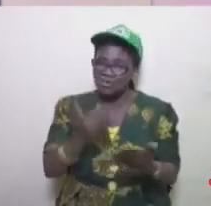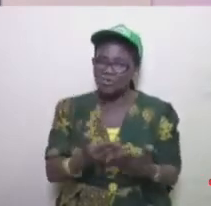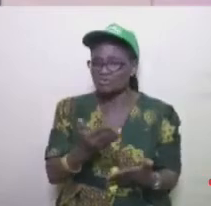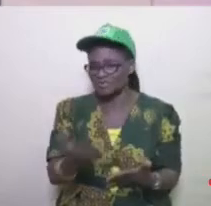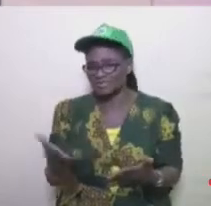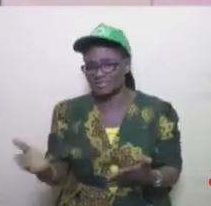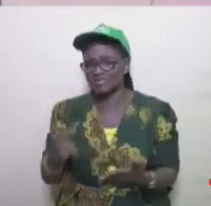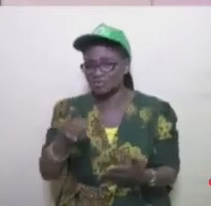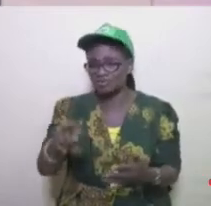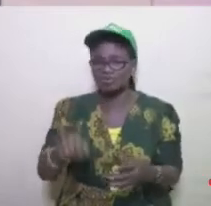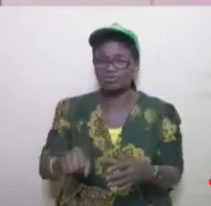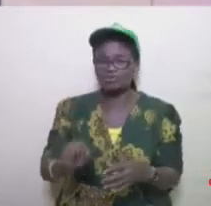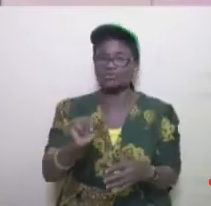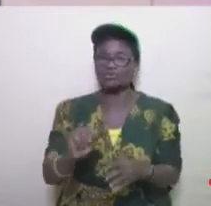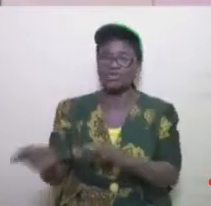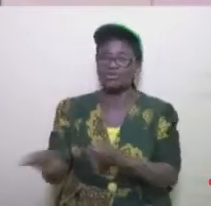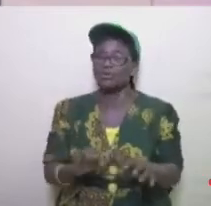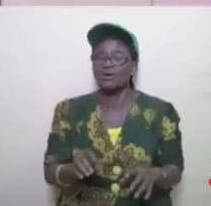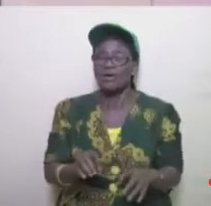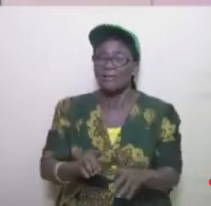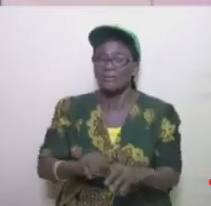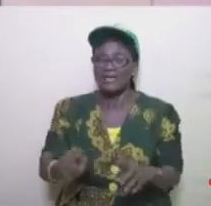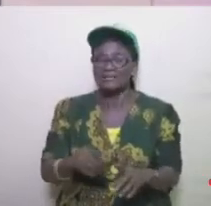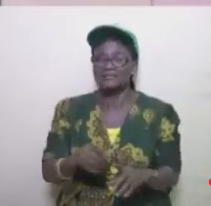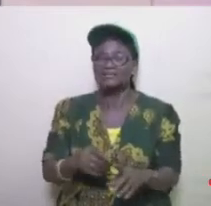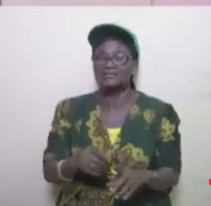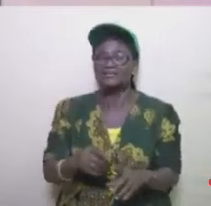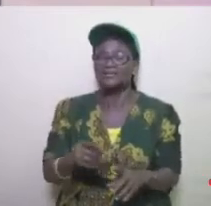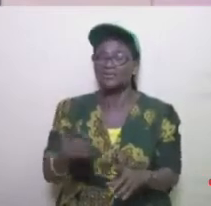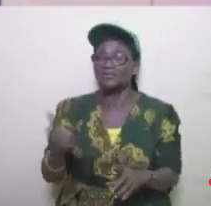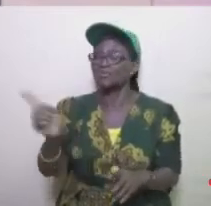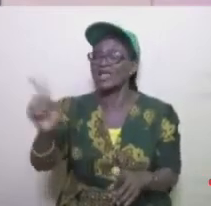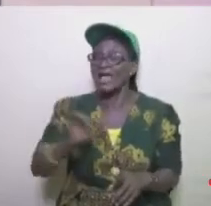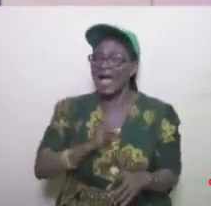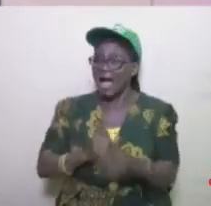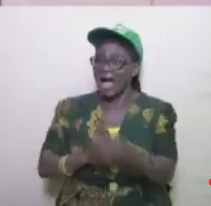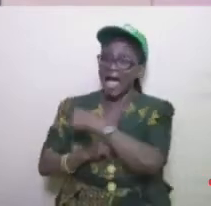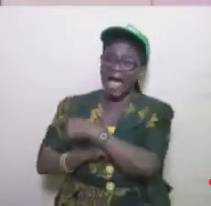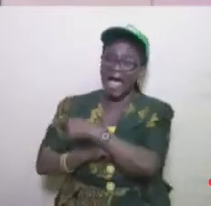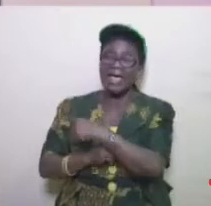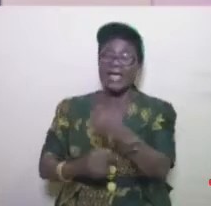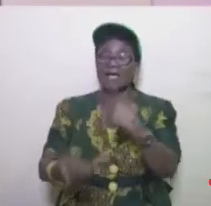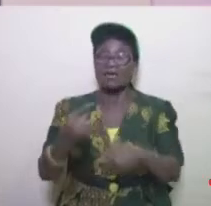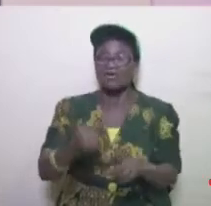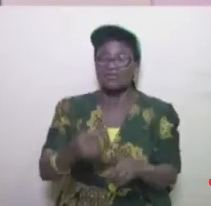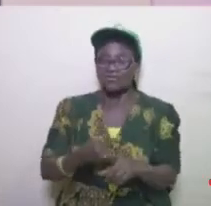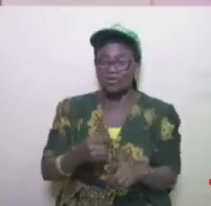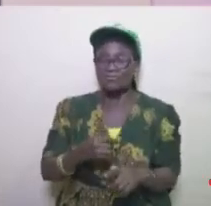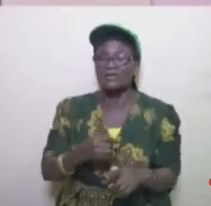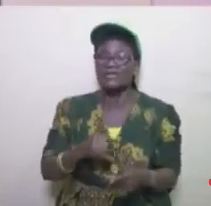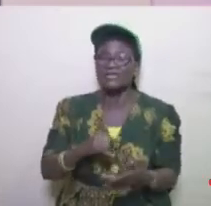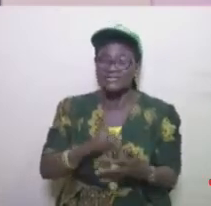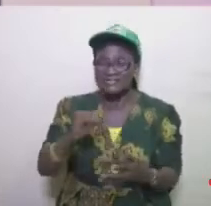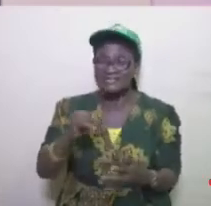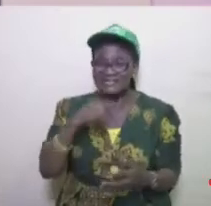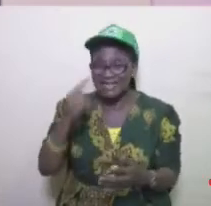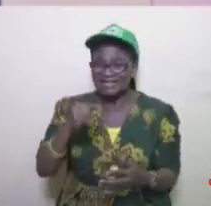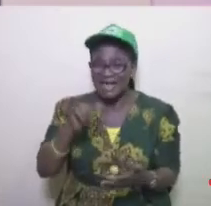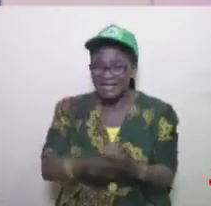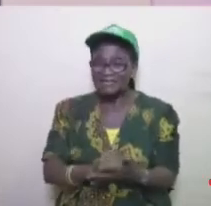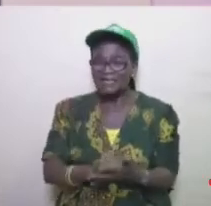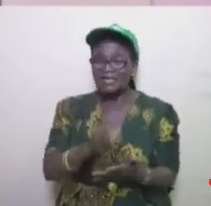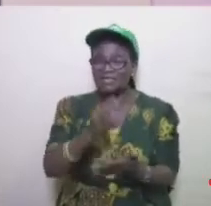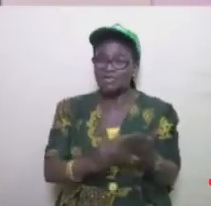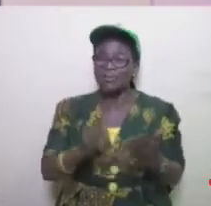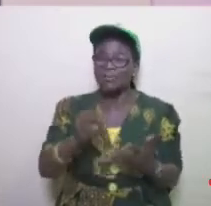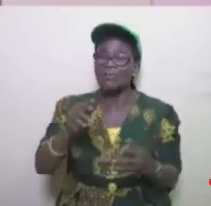from, I don't know how I can interpret it literally. They said somebody who stole a palm oil from the